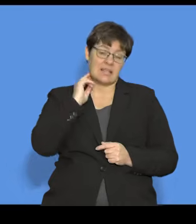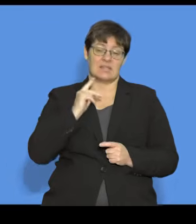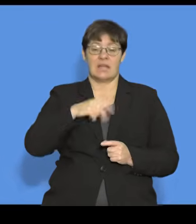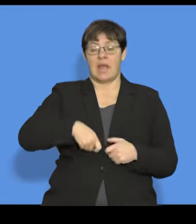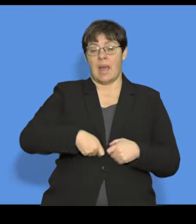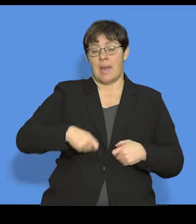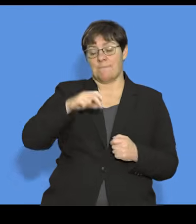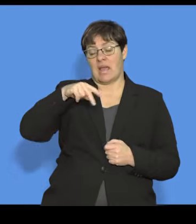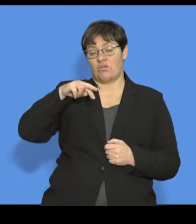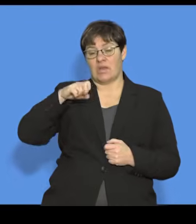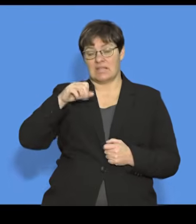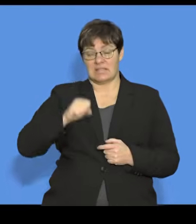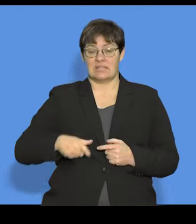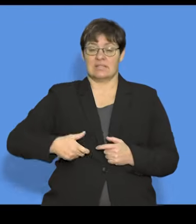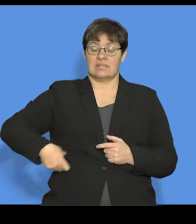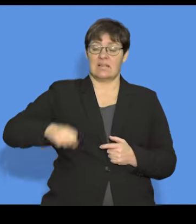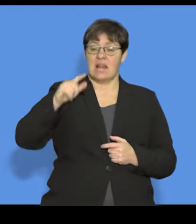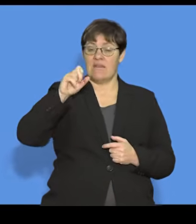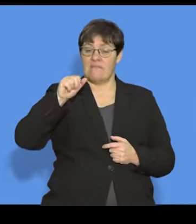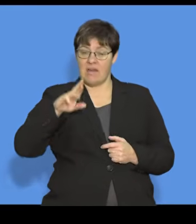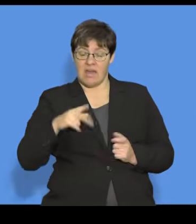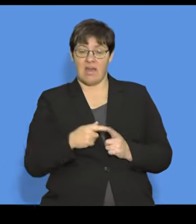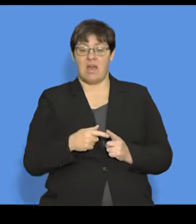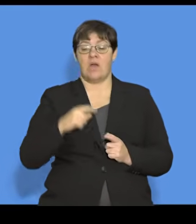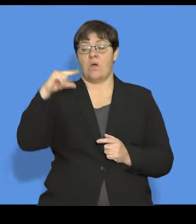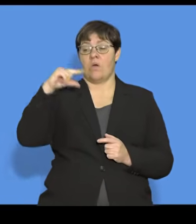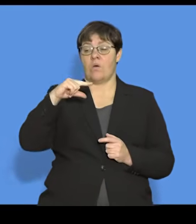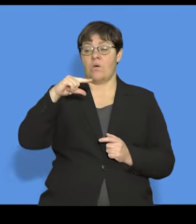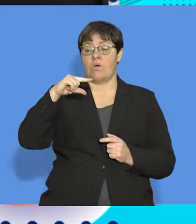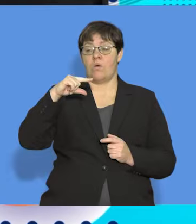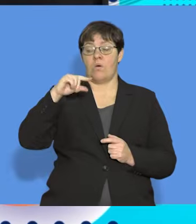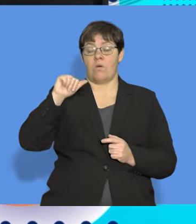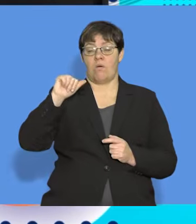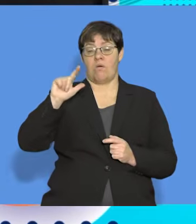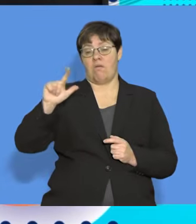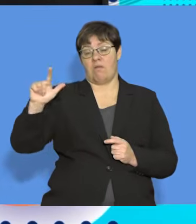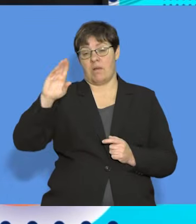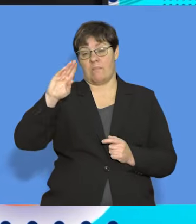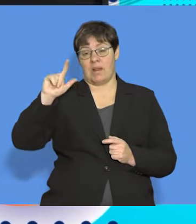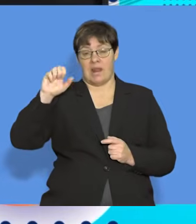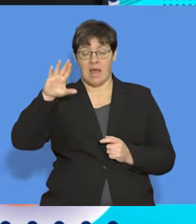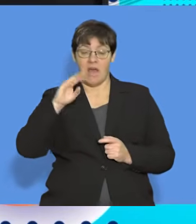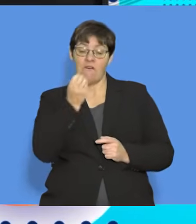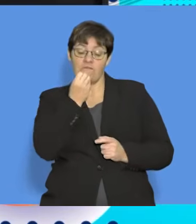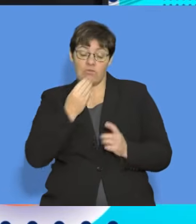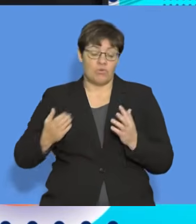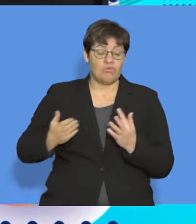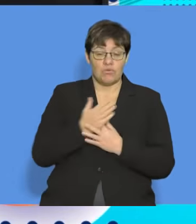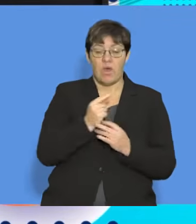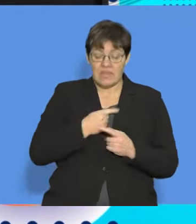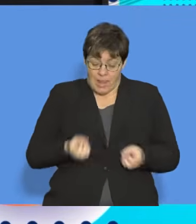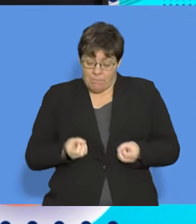pancreas, liver, and the gallbladder. These organs, again, food does not physically pass through them, but